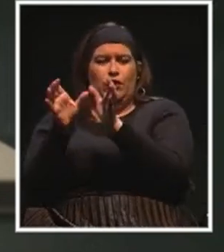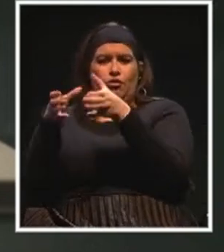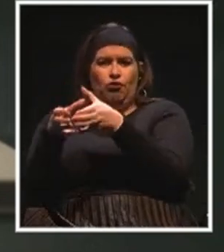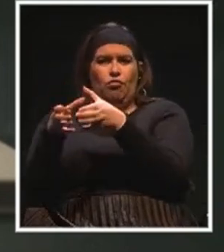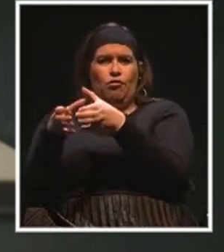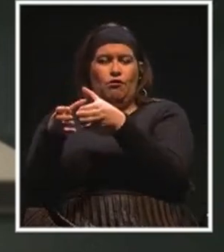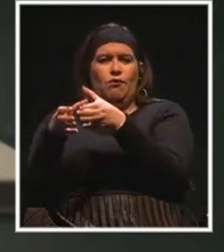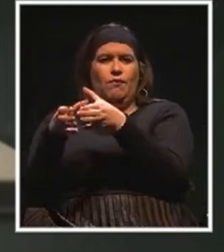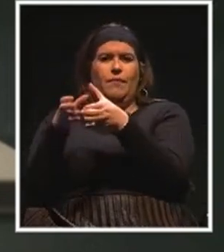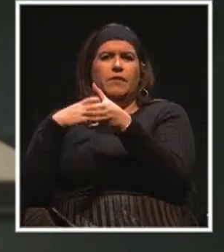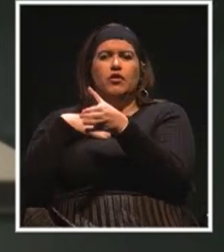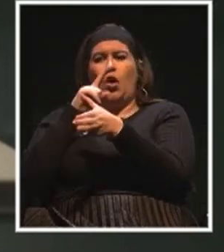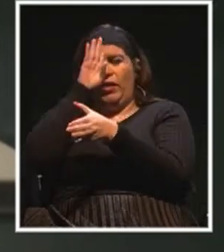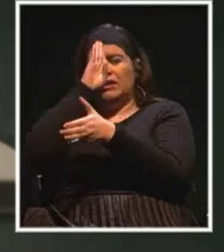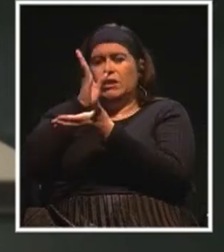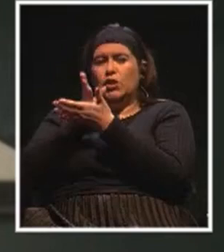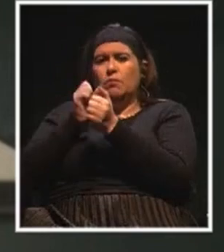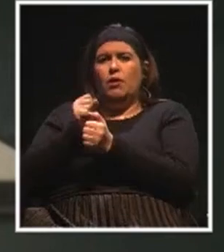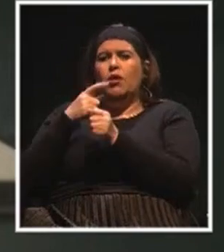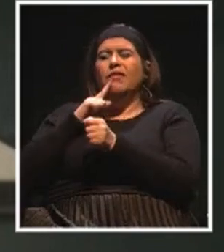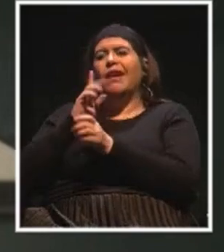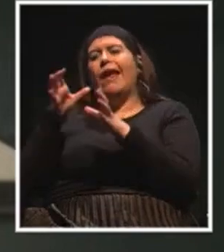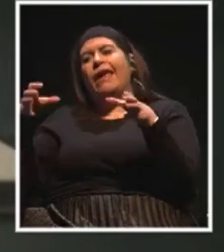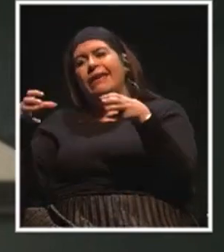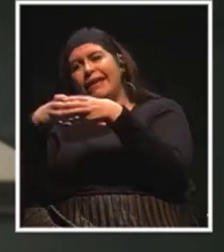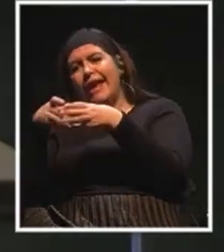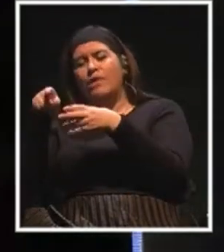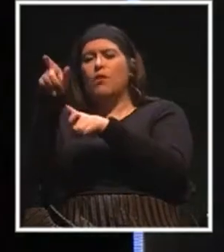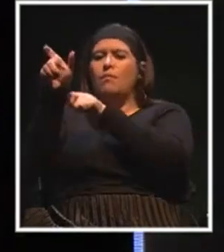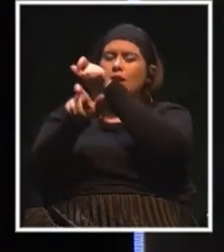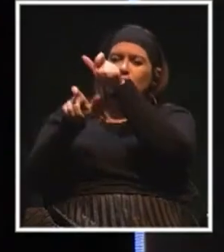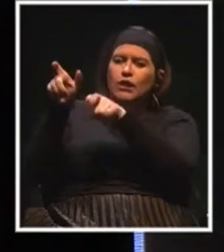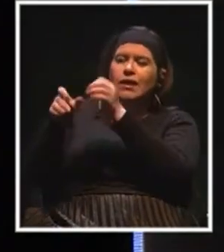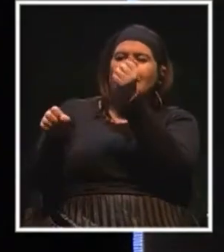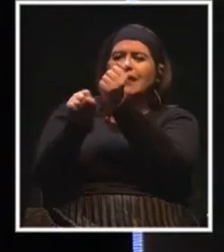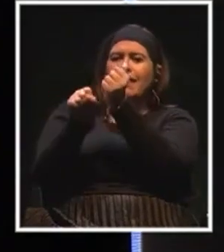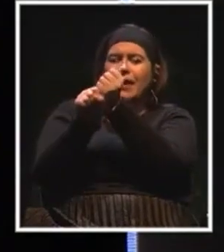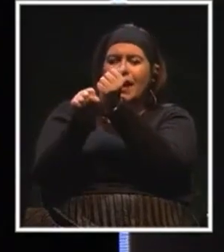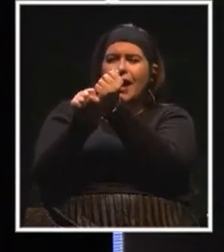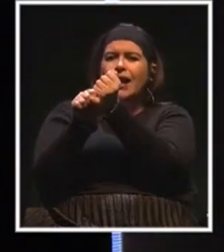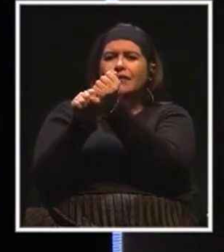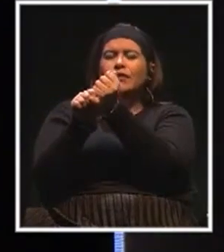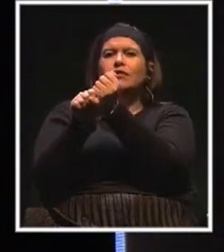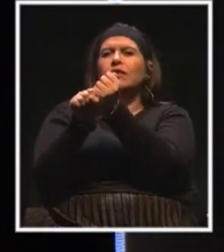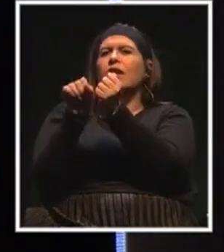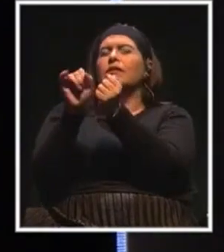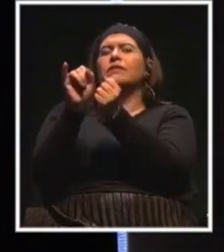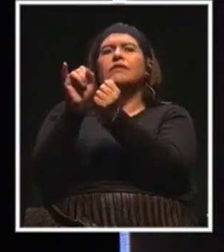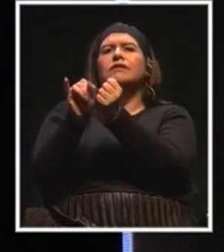about, but you have a team and you have people working on your team, and there's always a lot of